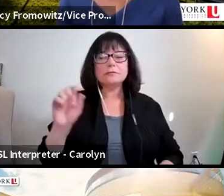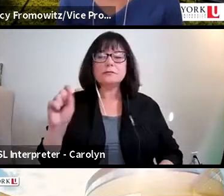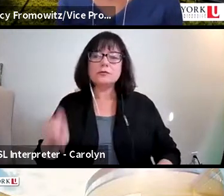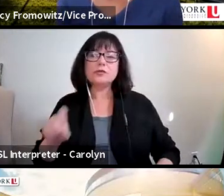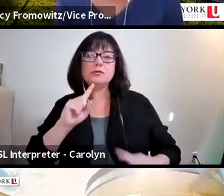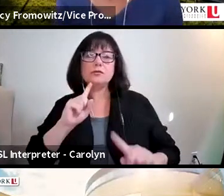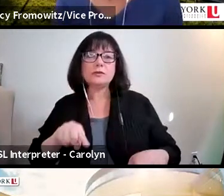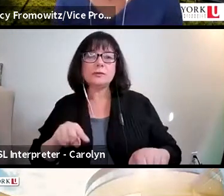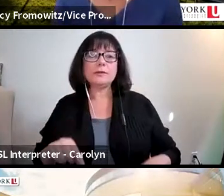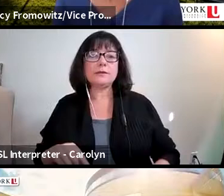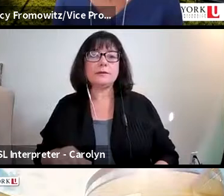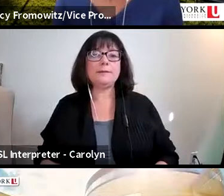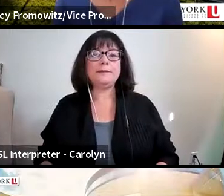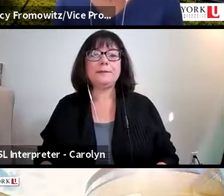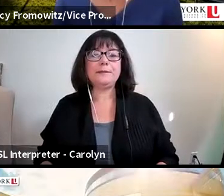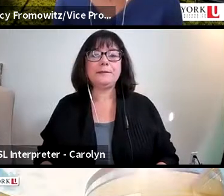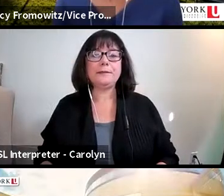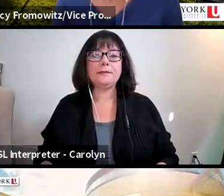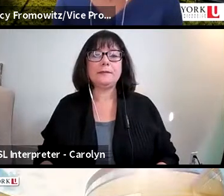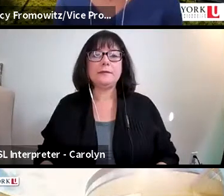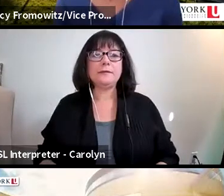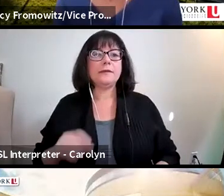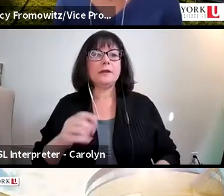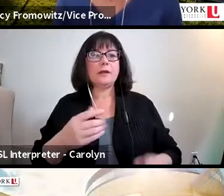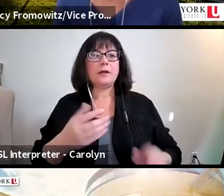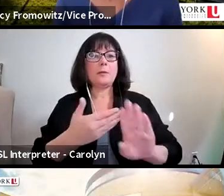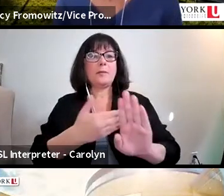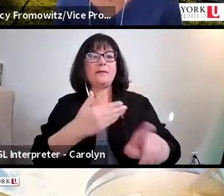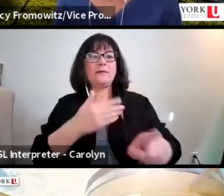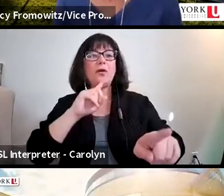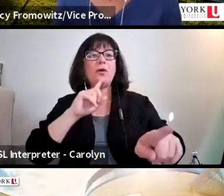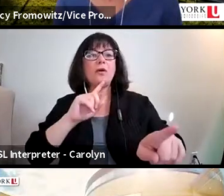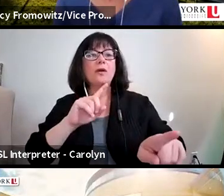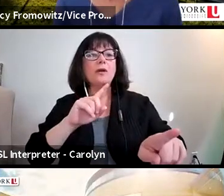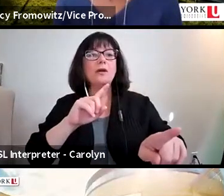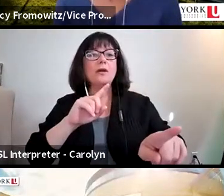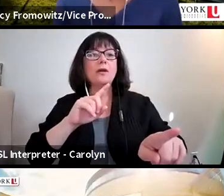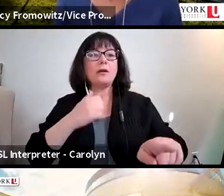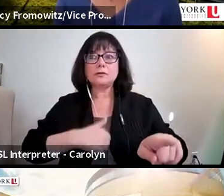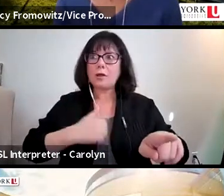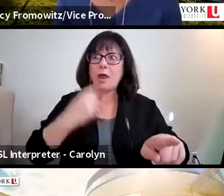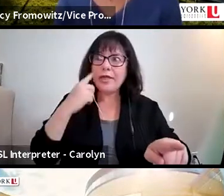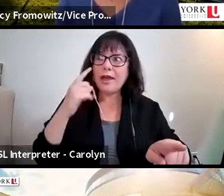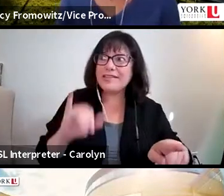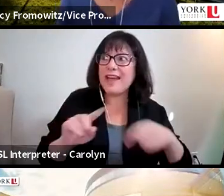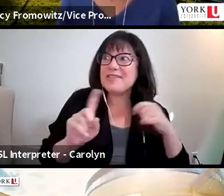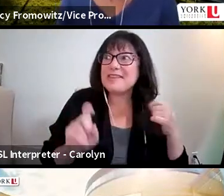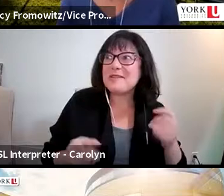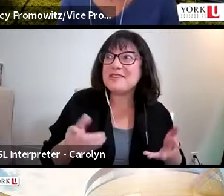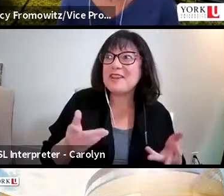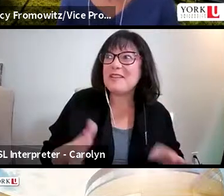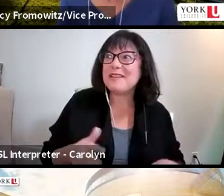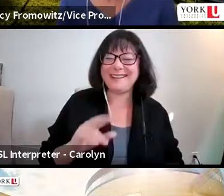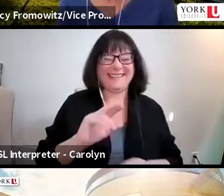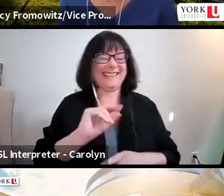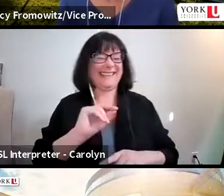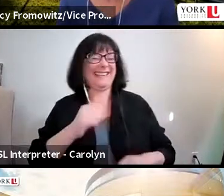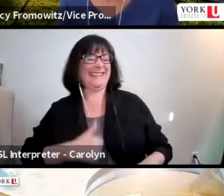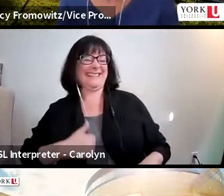We could maybe just let the question be asked first, President Lenton. Oh, I'm sorry. I thought that was the question. No, it's going to be asked live.